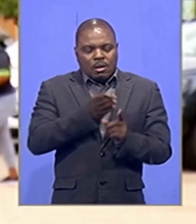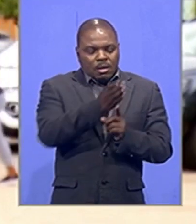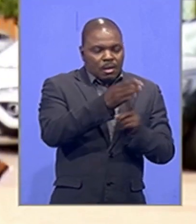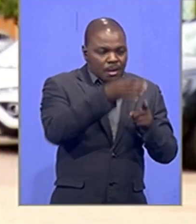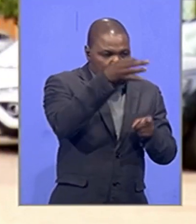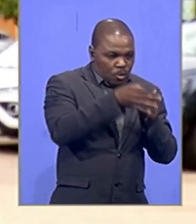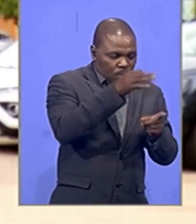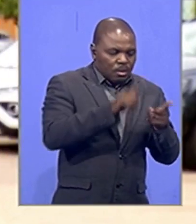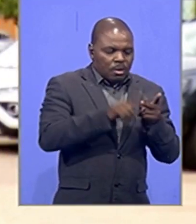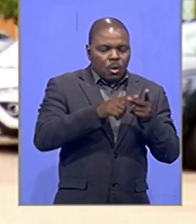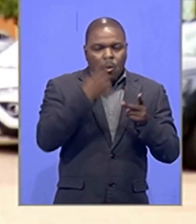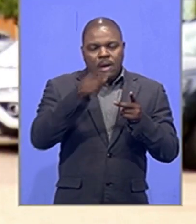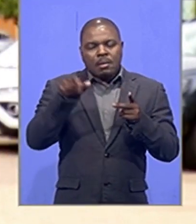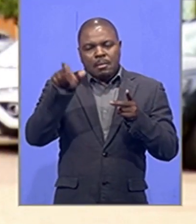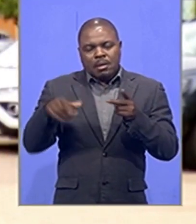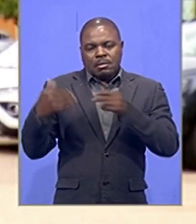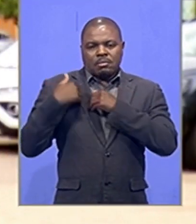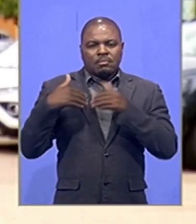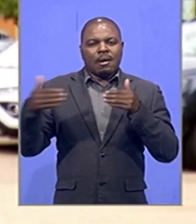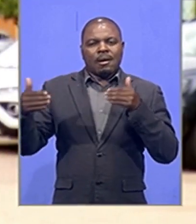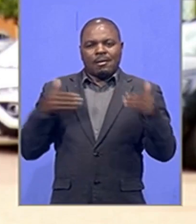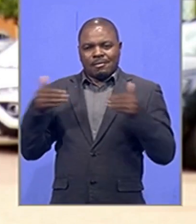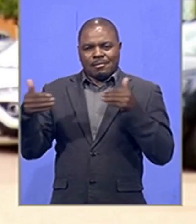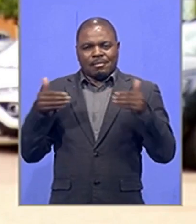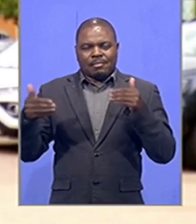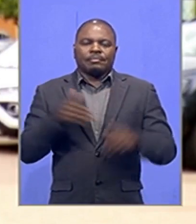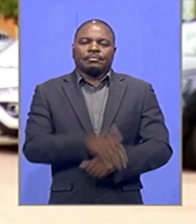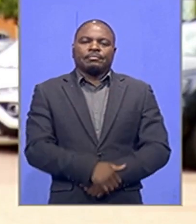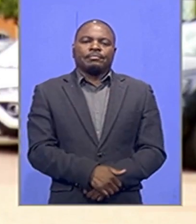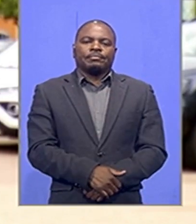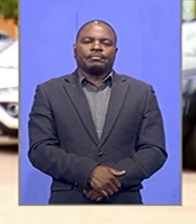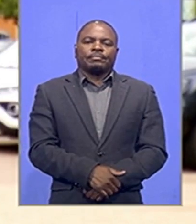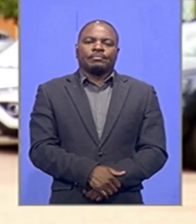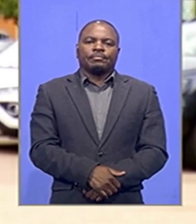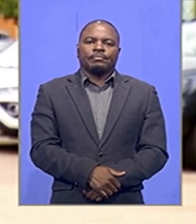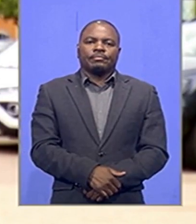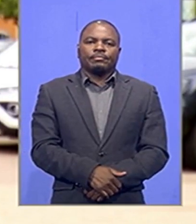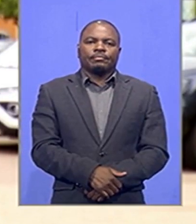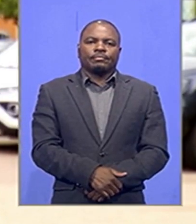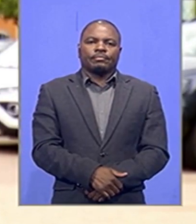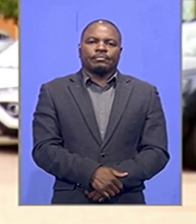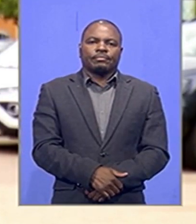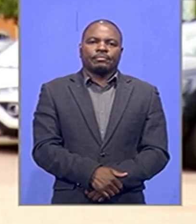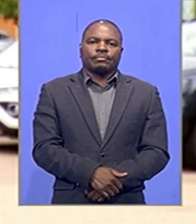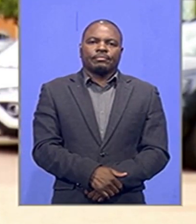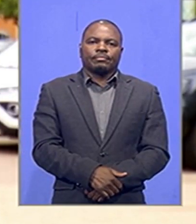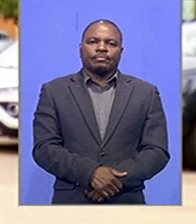lebeletše go tša taolo. Nna ke Koketšo Motao wa ditaba tša SABC Polokwane.